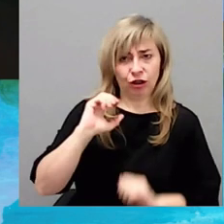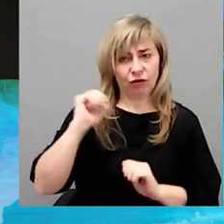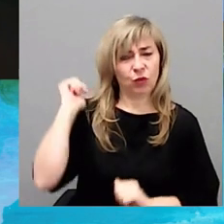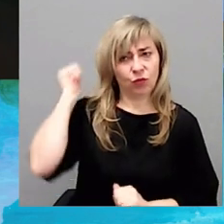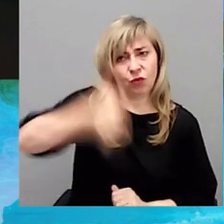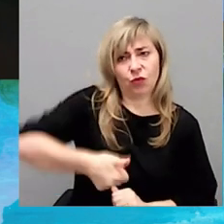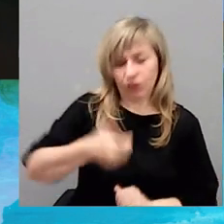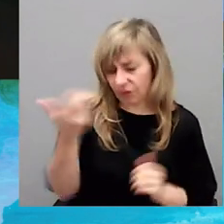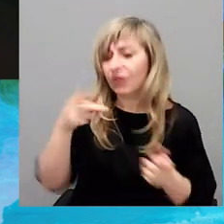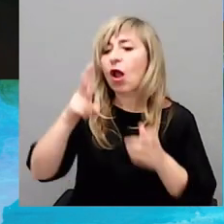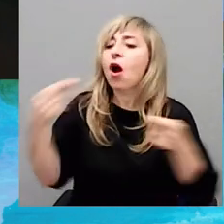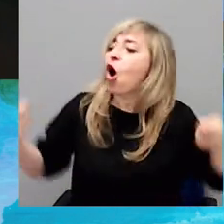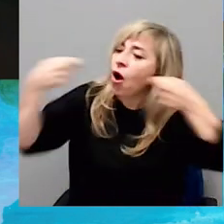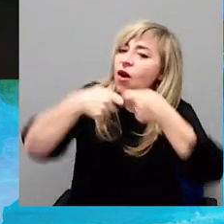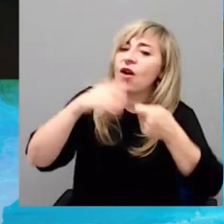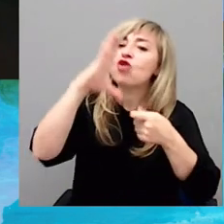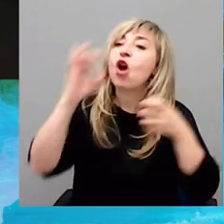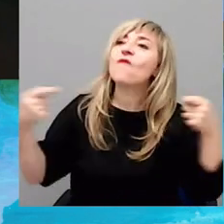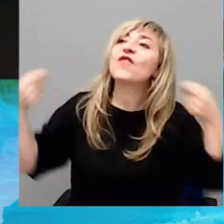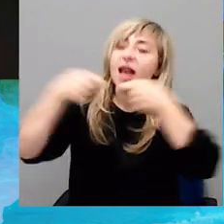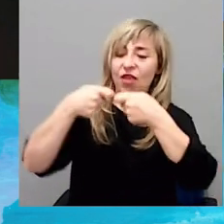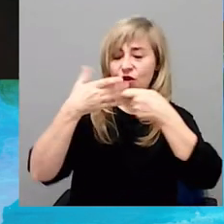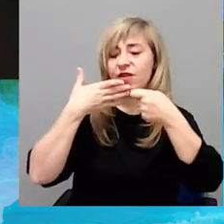for 3 years. It's